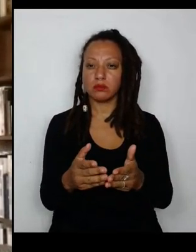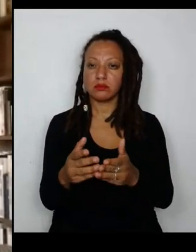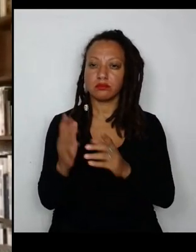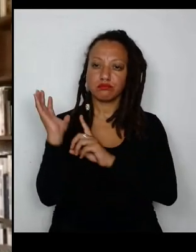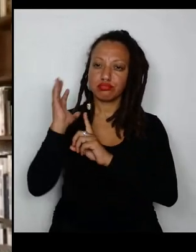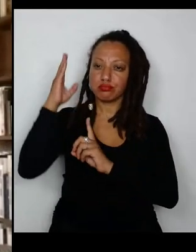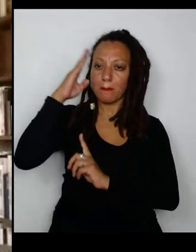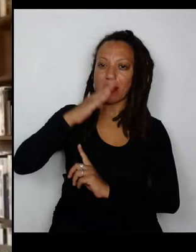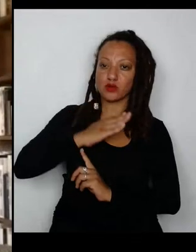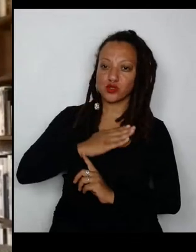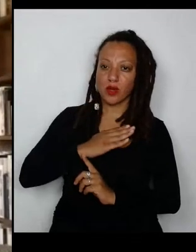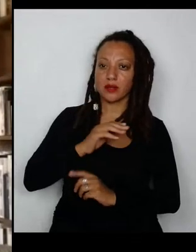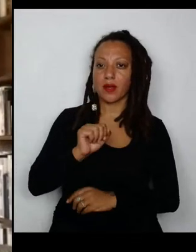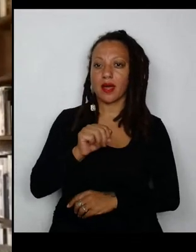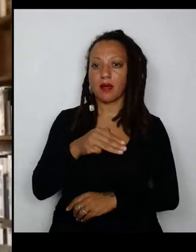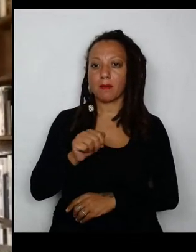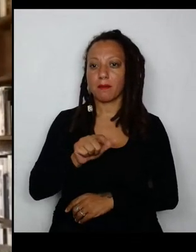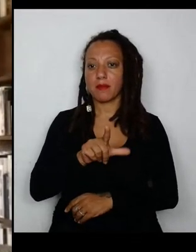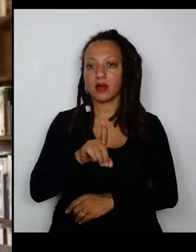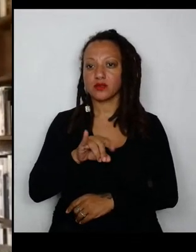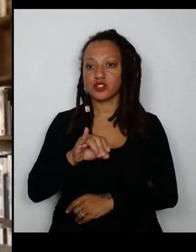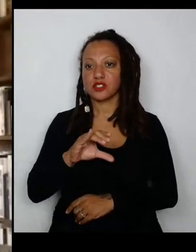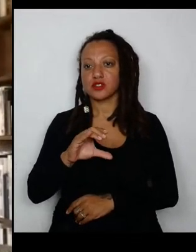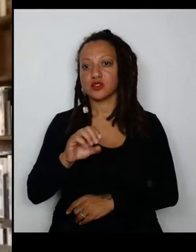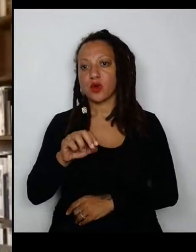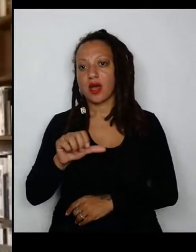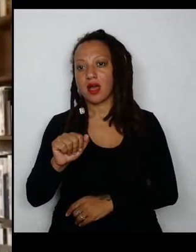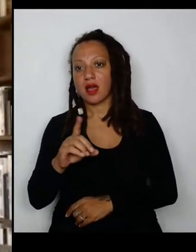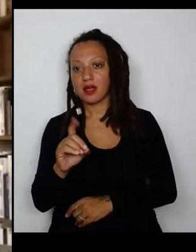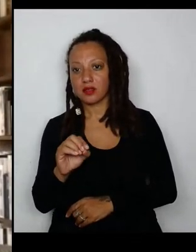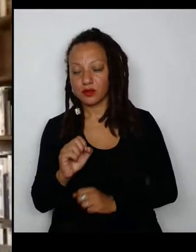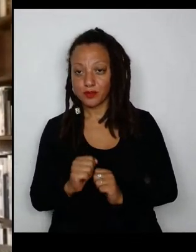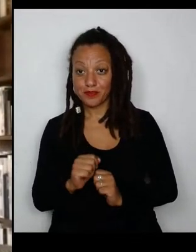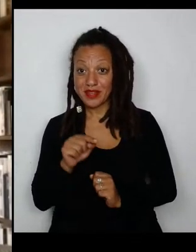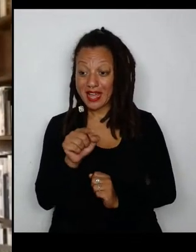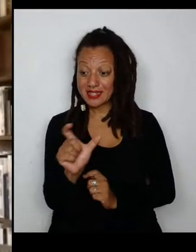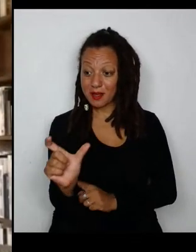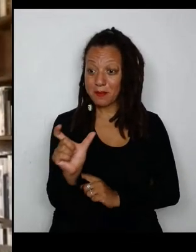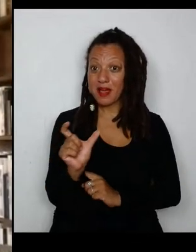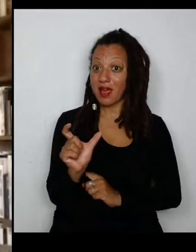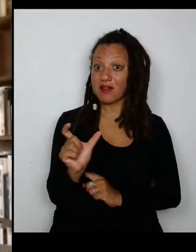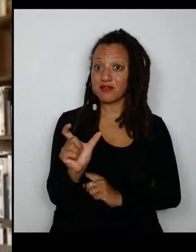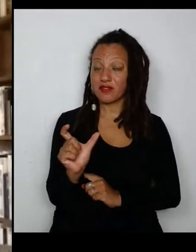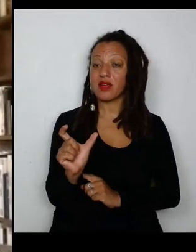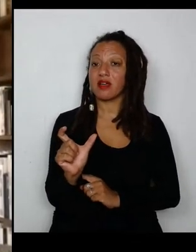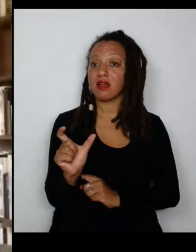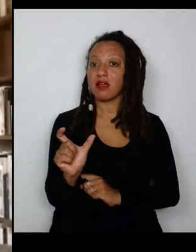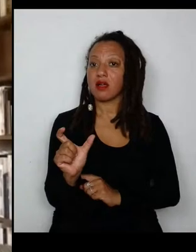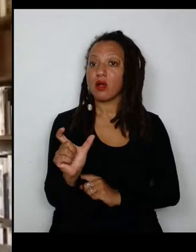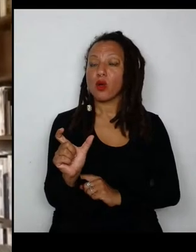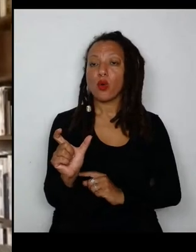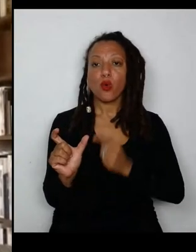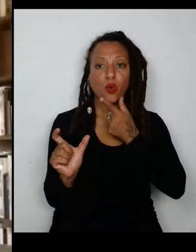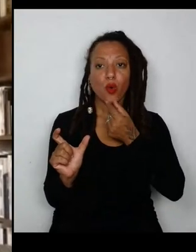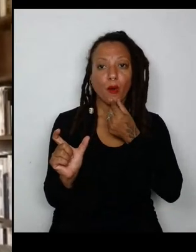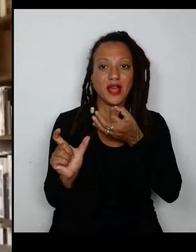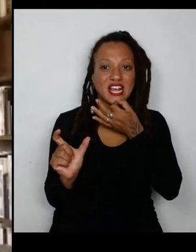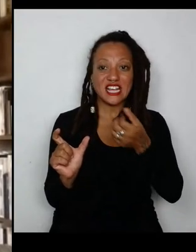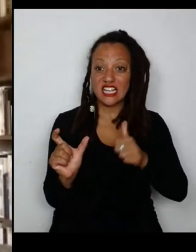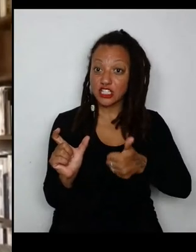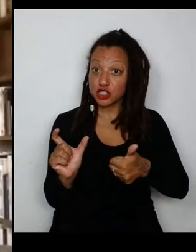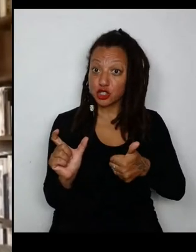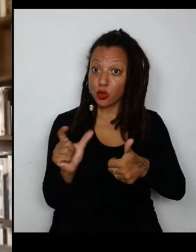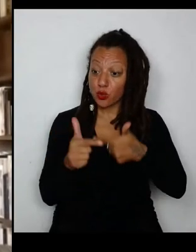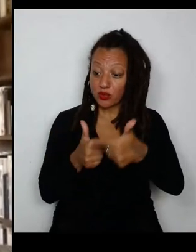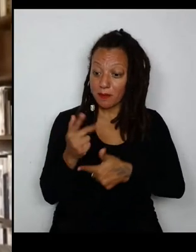pisarro who described him as creating work a sort of bric-a-brac type work like a sailor for instance um so there